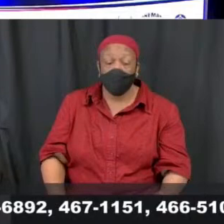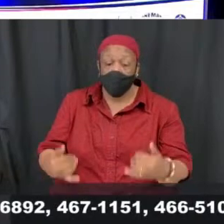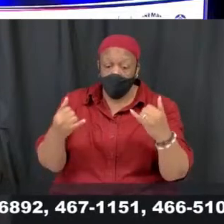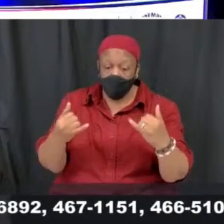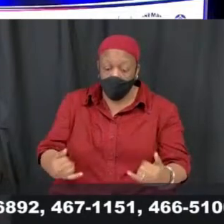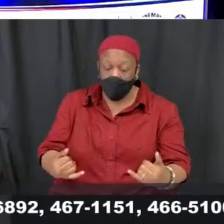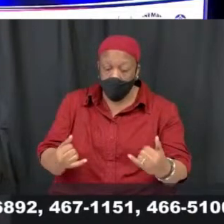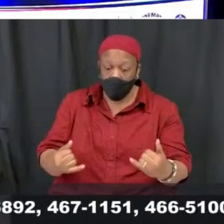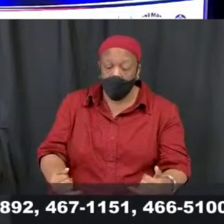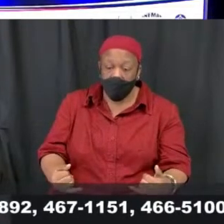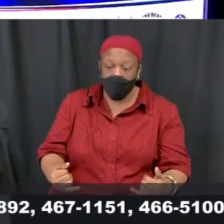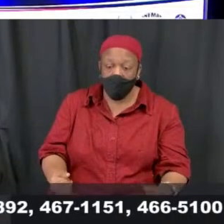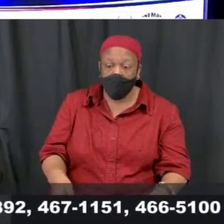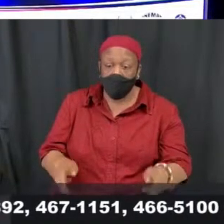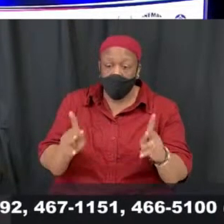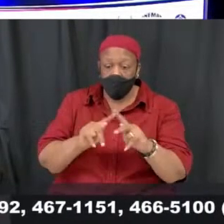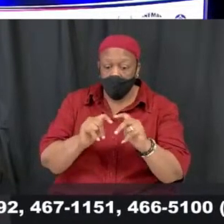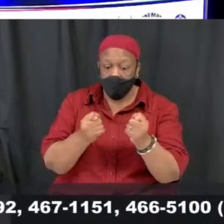is actively